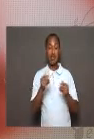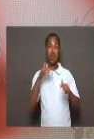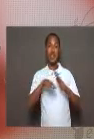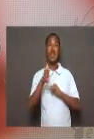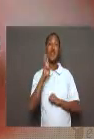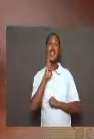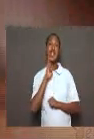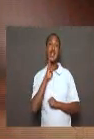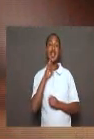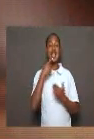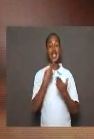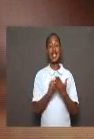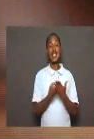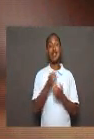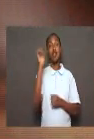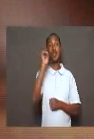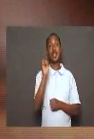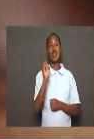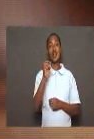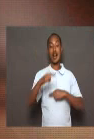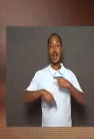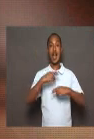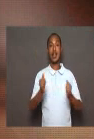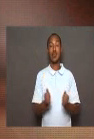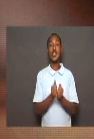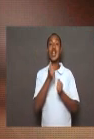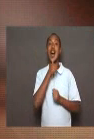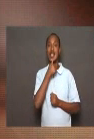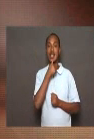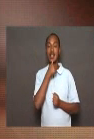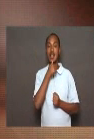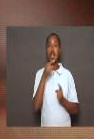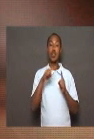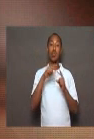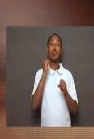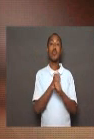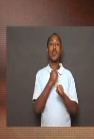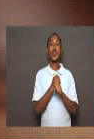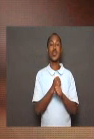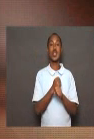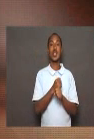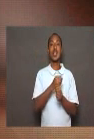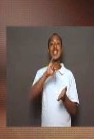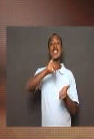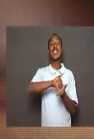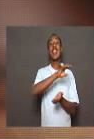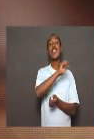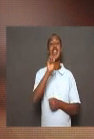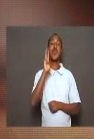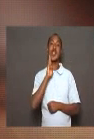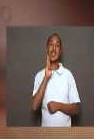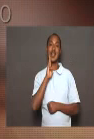water. These oxides react with acids to produce salt and water.